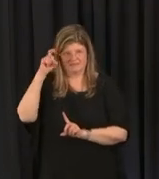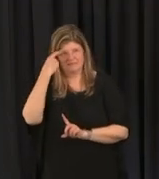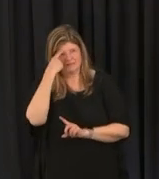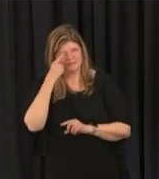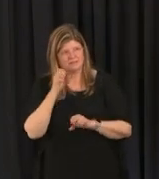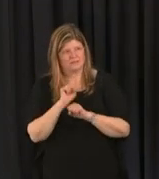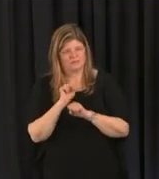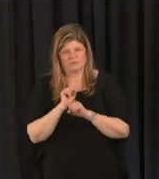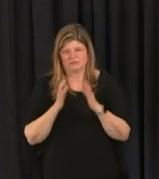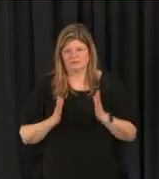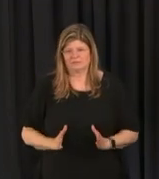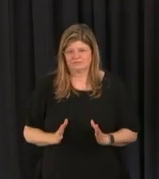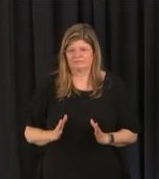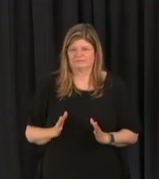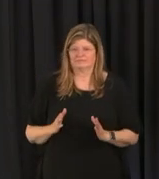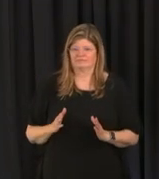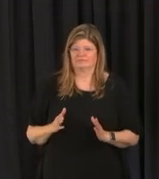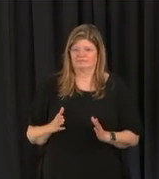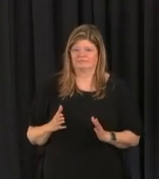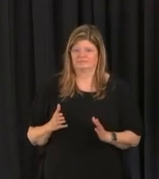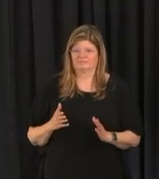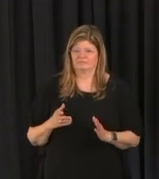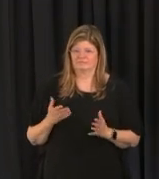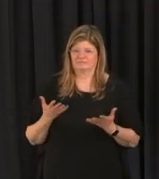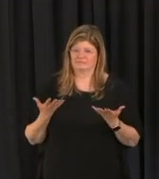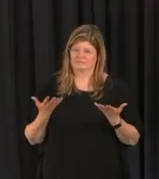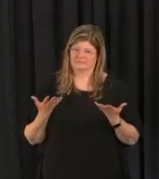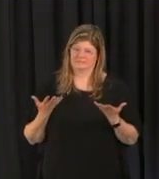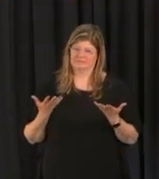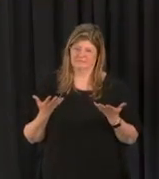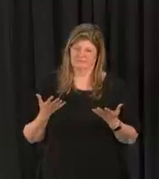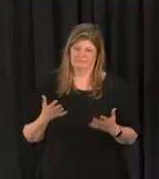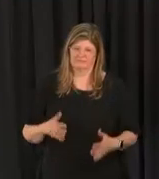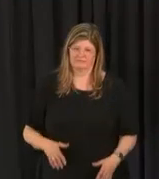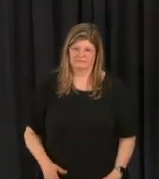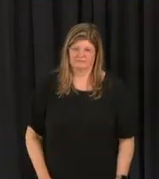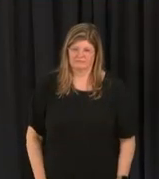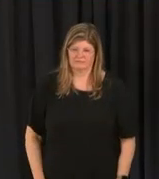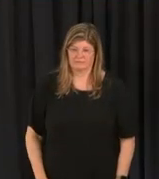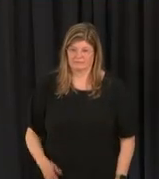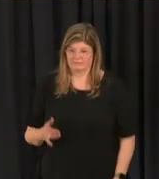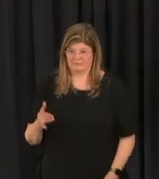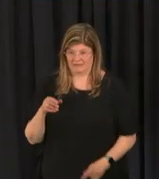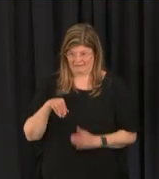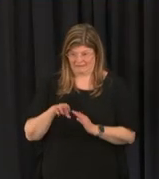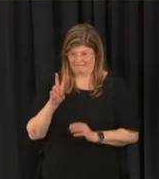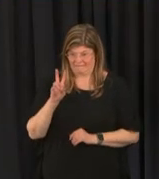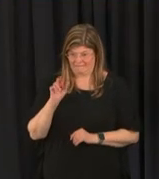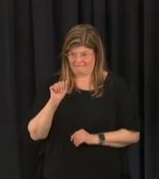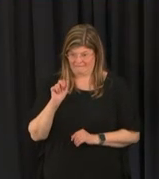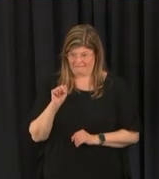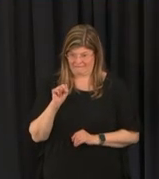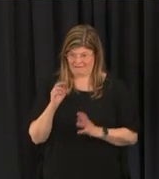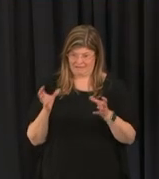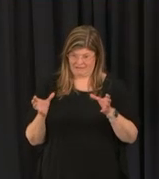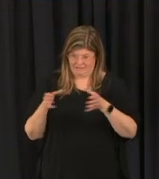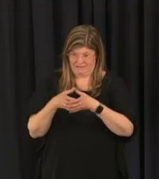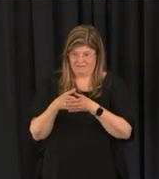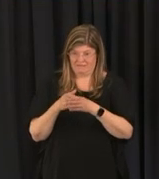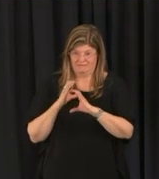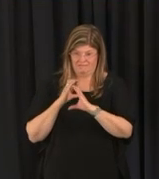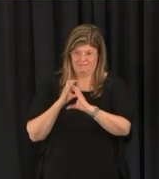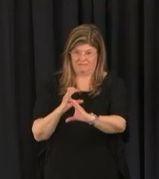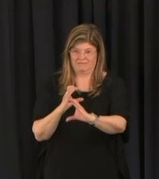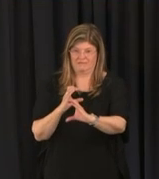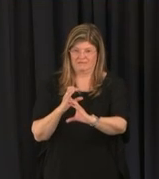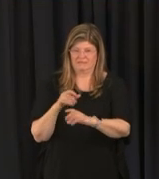workers. And packing into vans to be dispatched throughout the district, we decided was